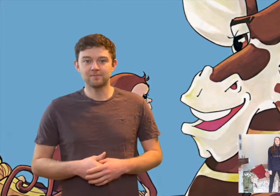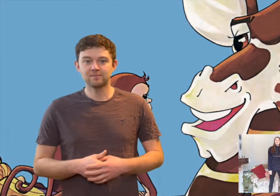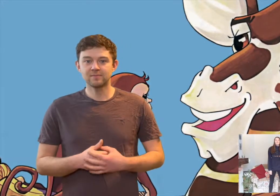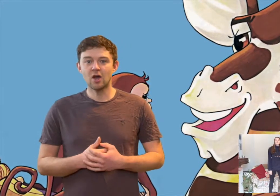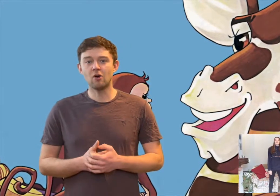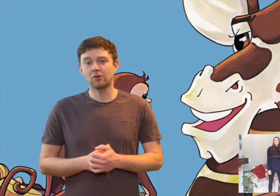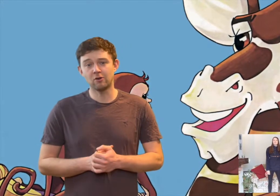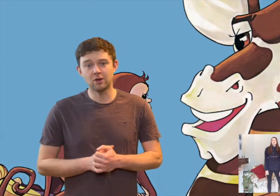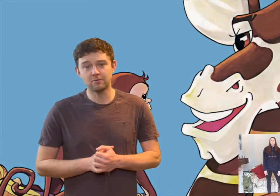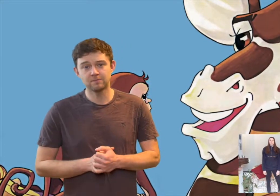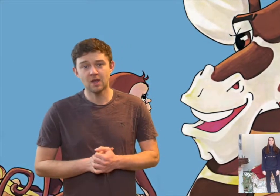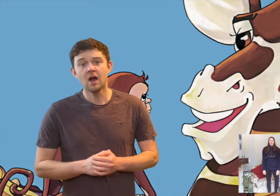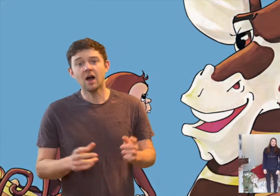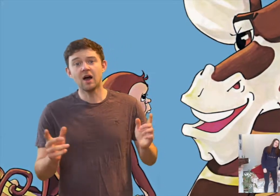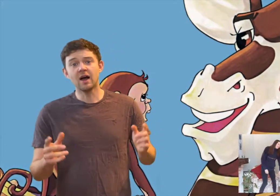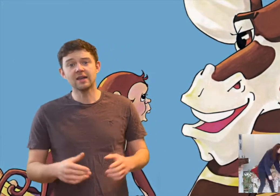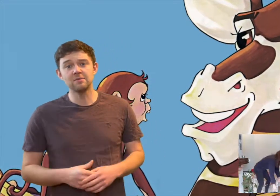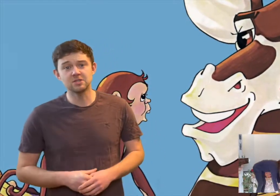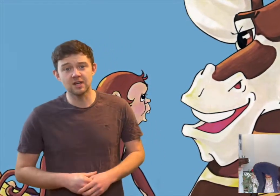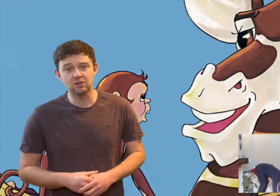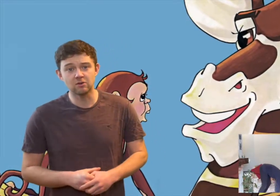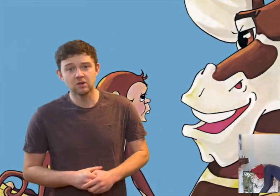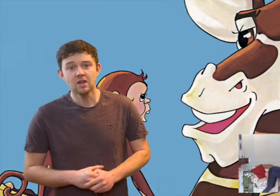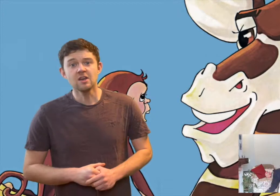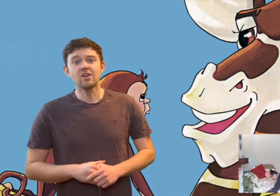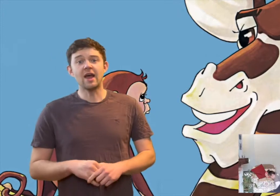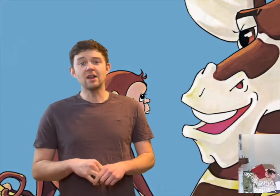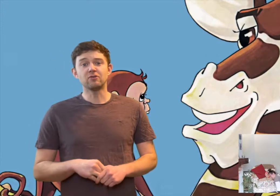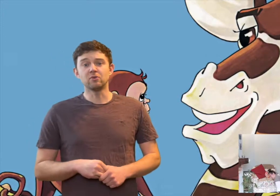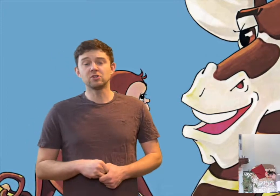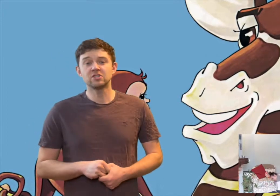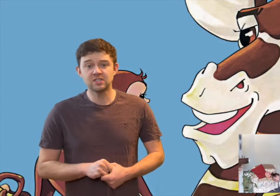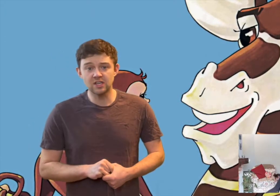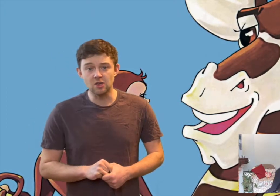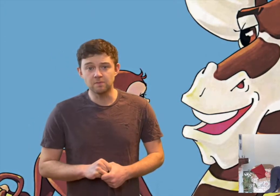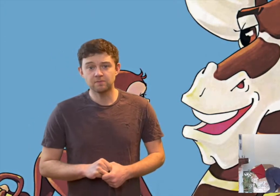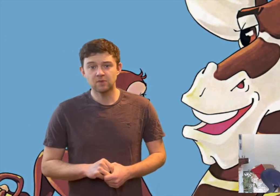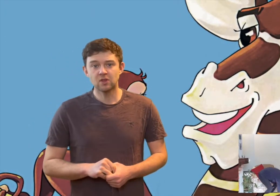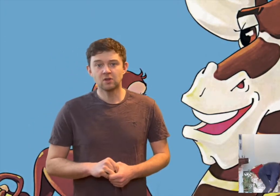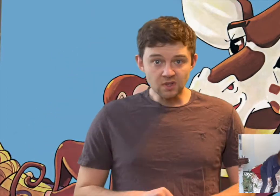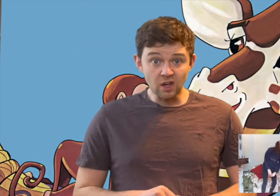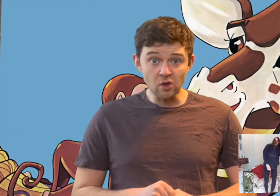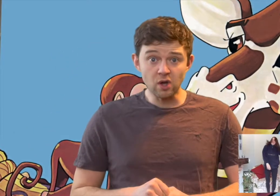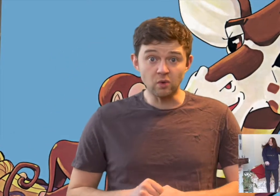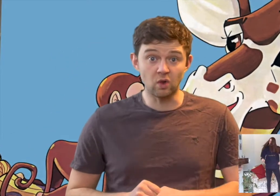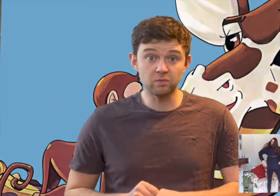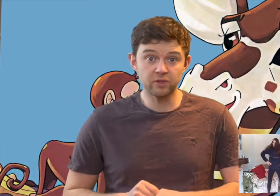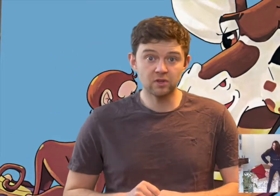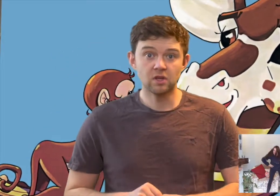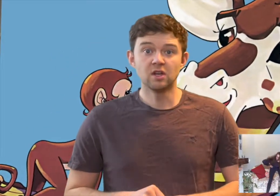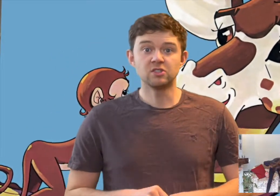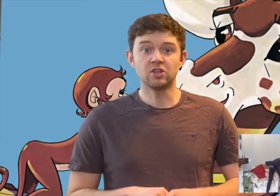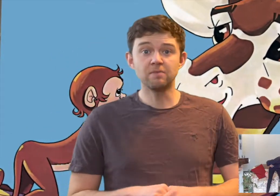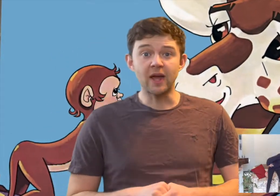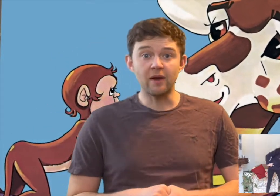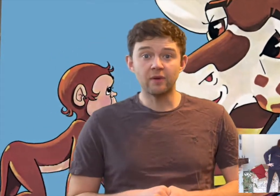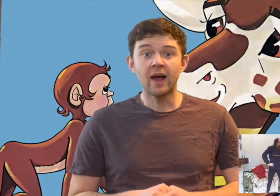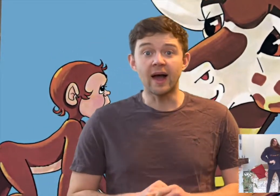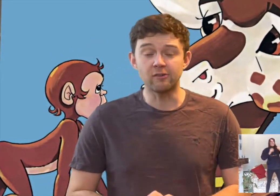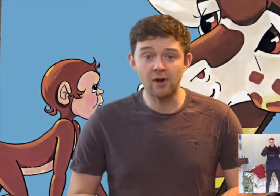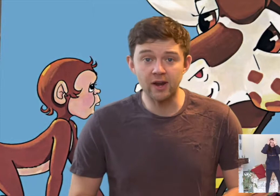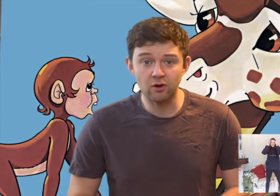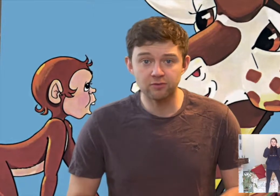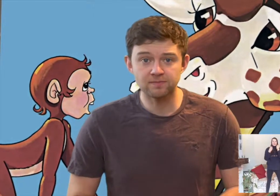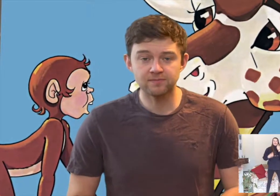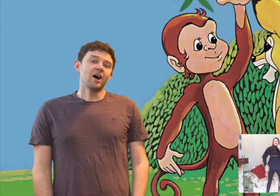Twigger. "Oh, Coco, I came to tell you. The elephant wants to see you." Coco gulped, jumped down